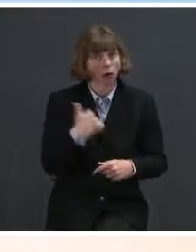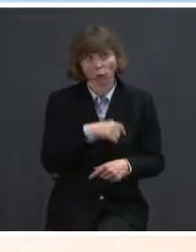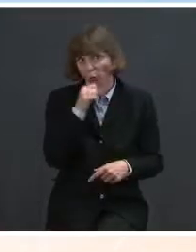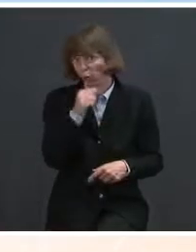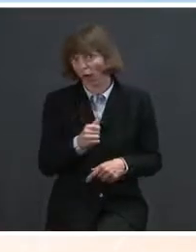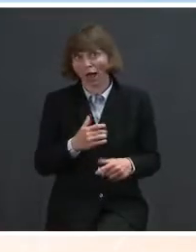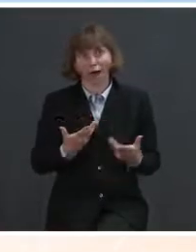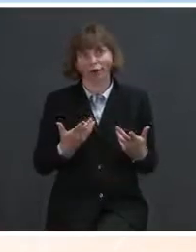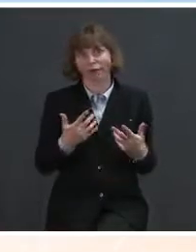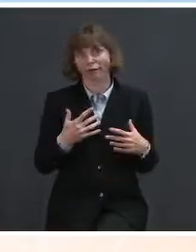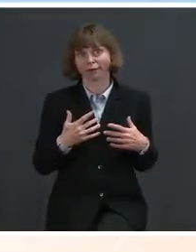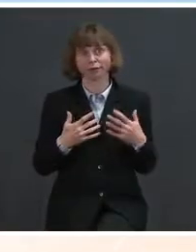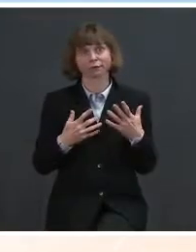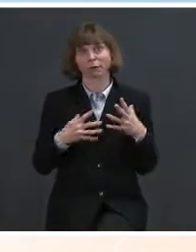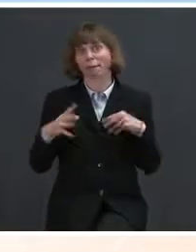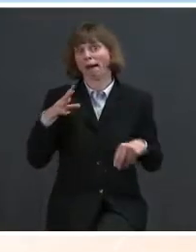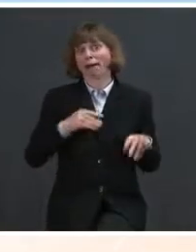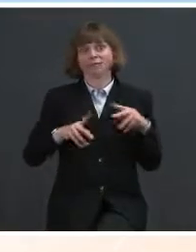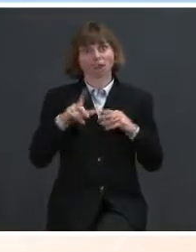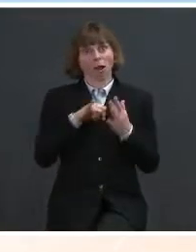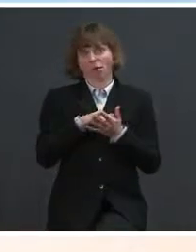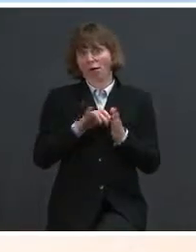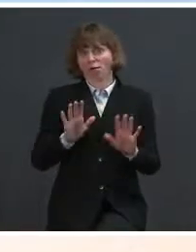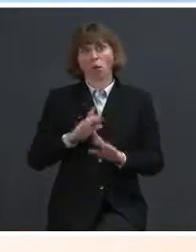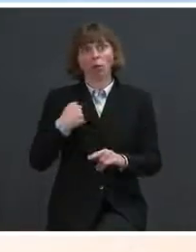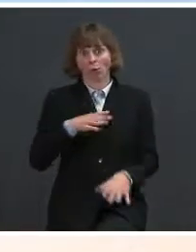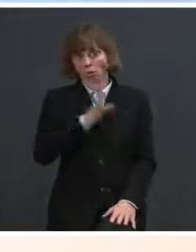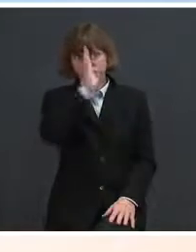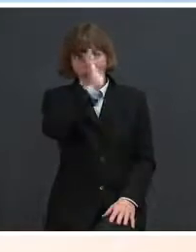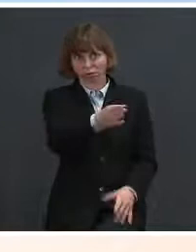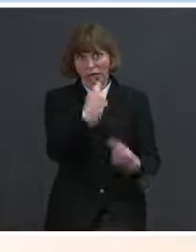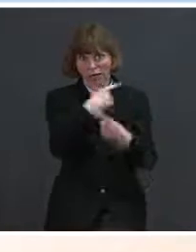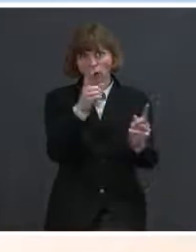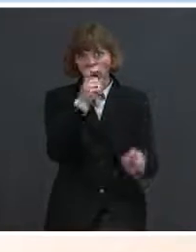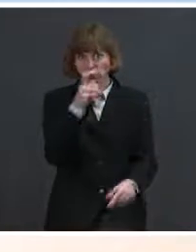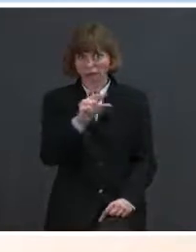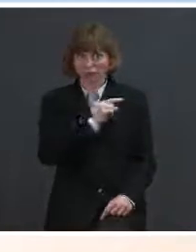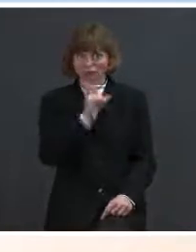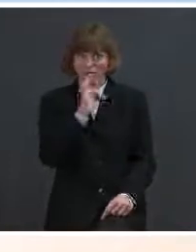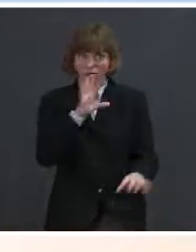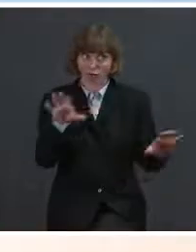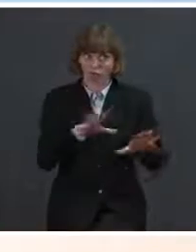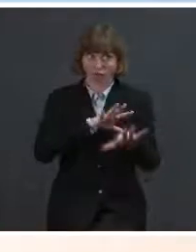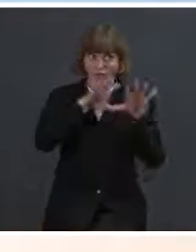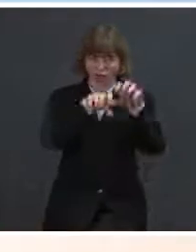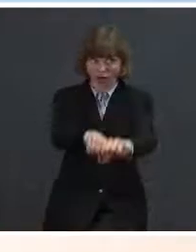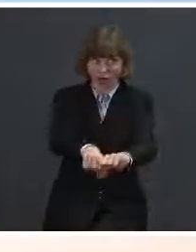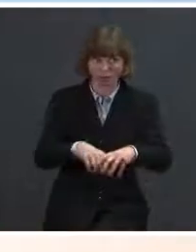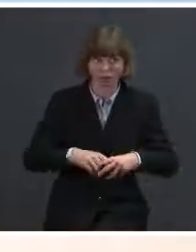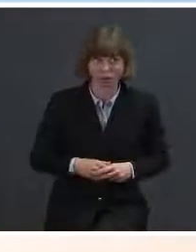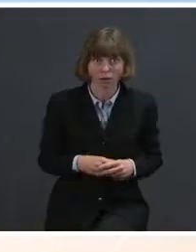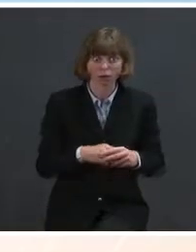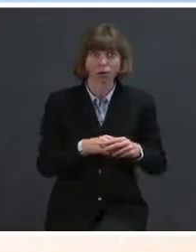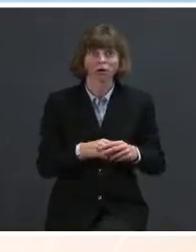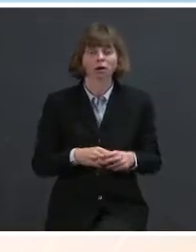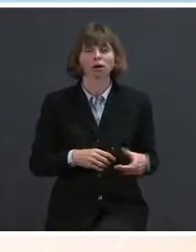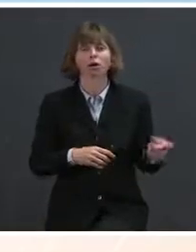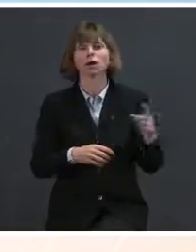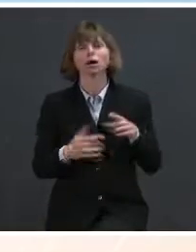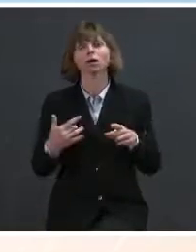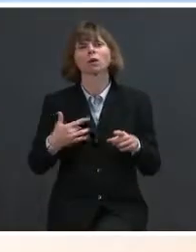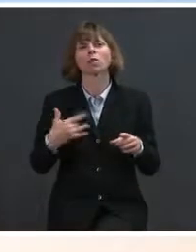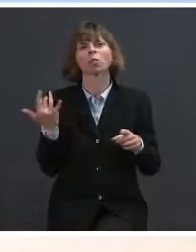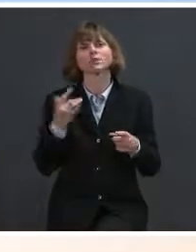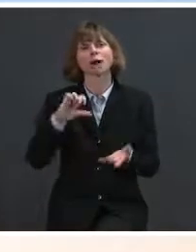come forward and say who we believe perpetrated the attack. You talk about diplomacy. I want to ask you about Iran right now. What is the status of any talks with Iran, given